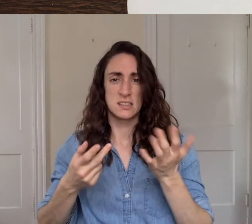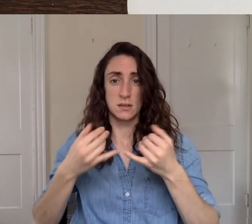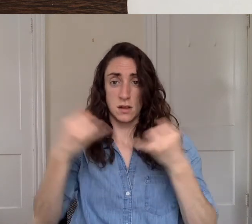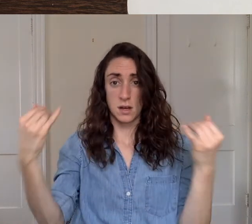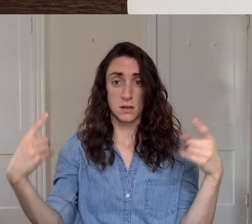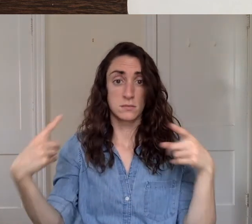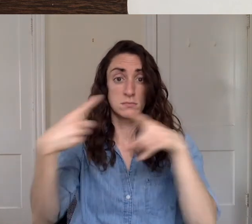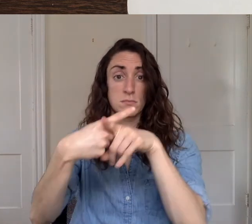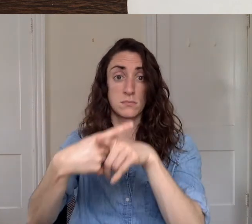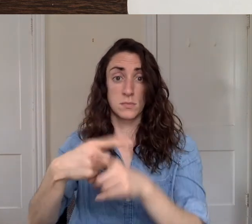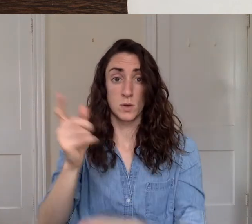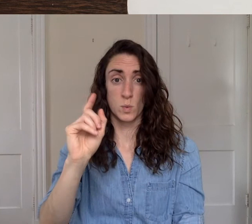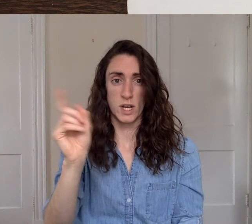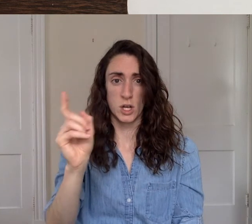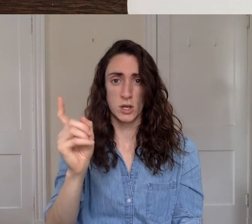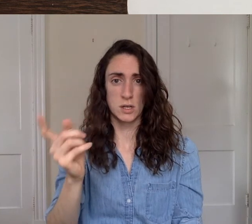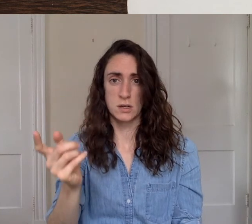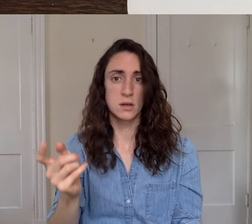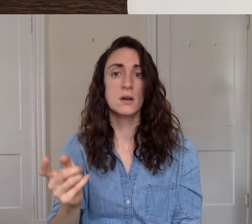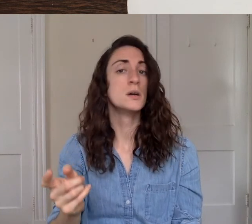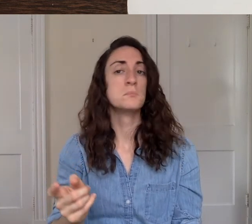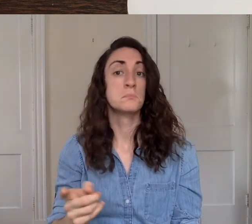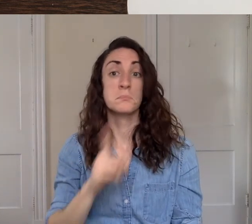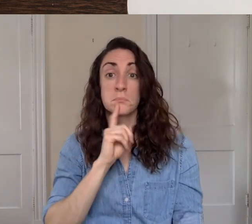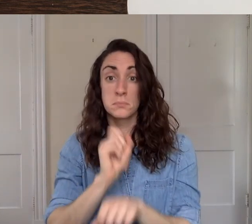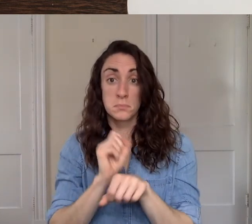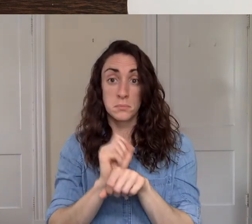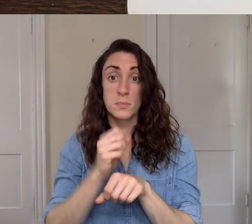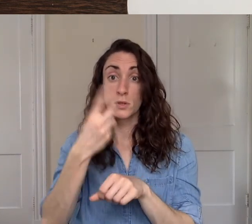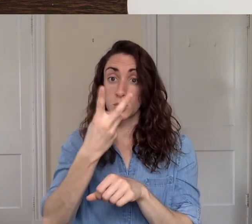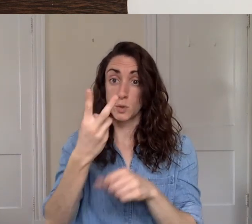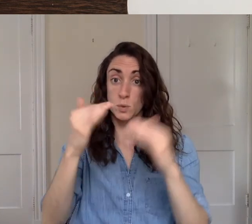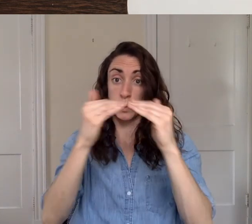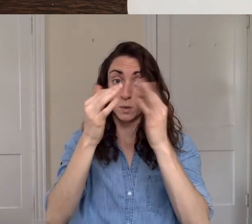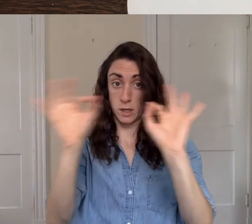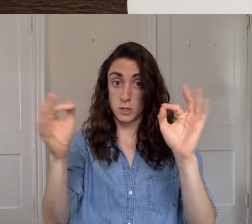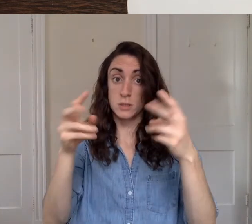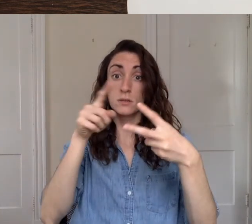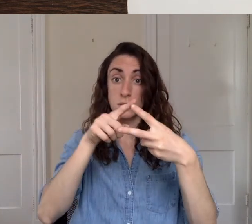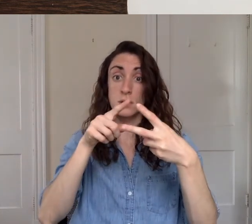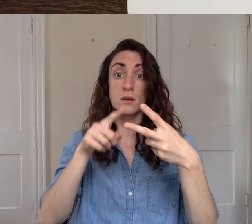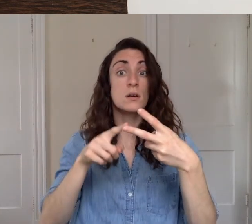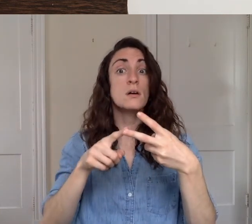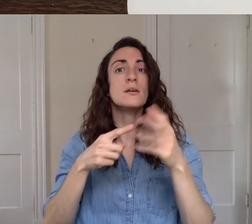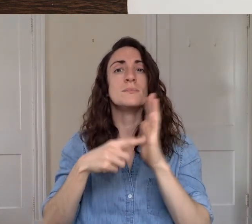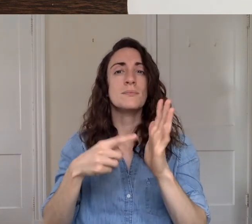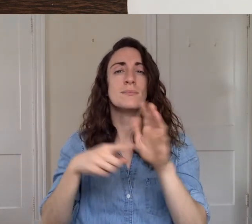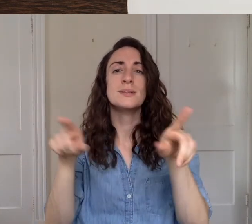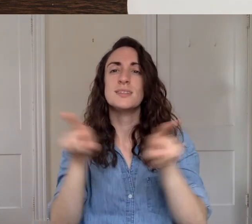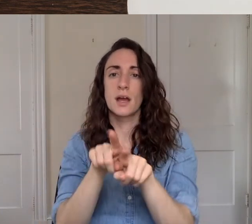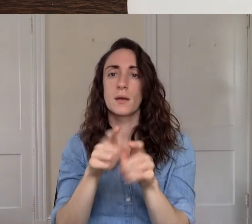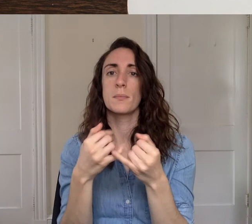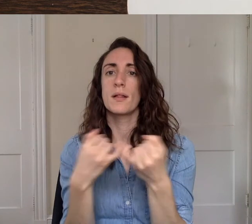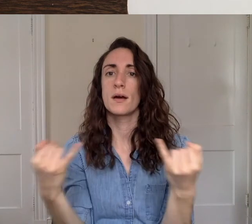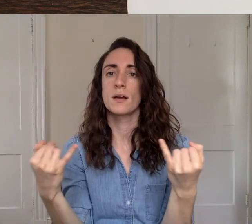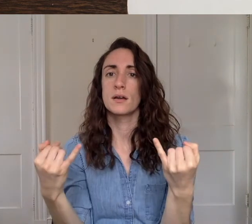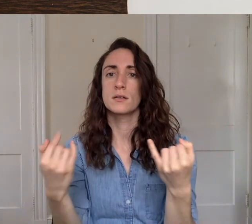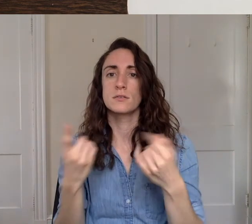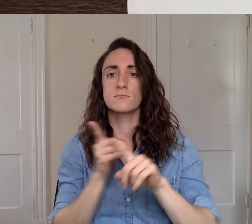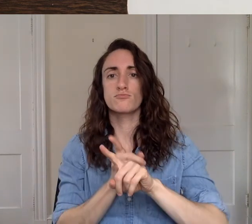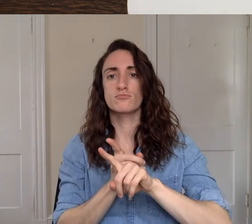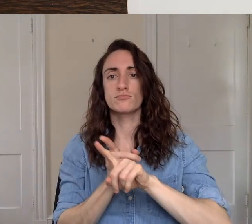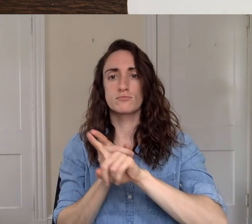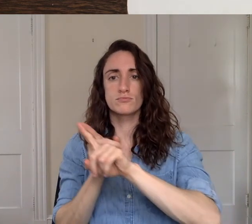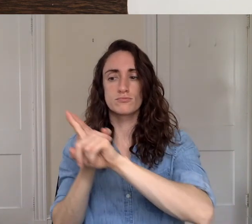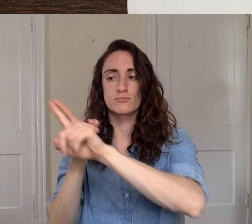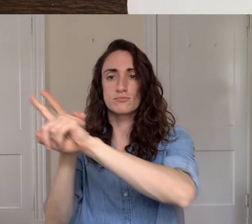true, and it's true no matter what the values of x and y are, but it doesn't tell us where these lines intersect. So what this means is that these two equations